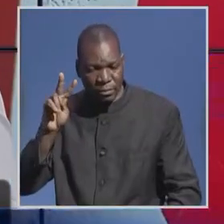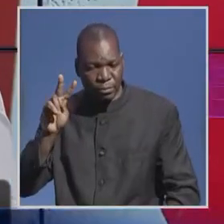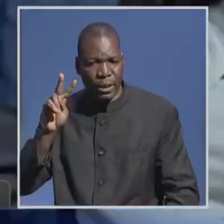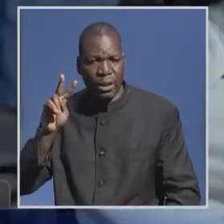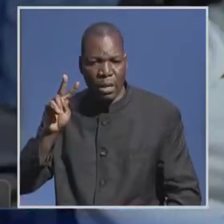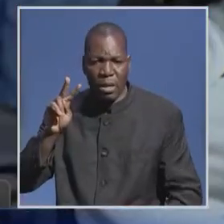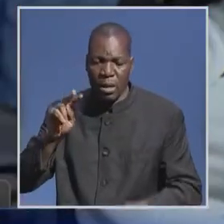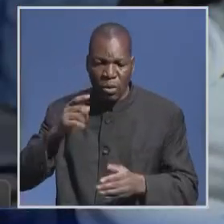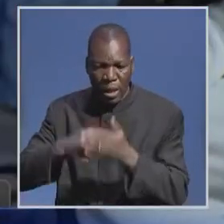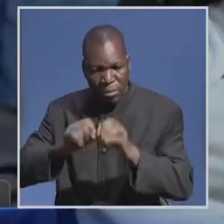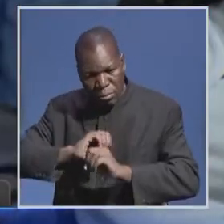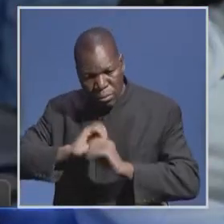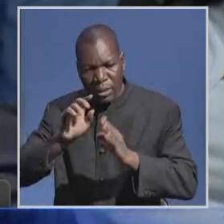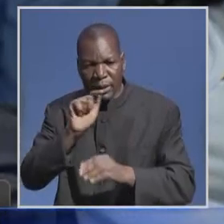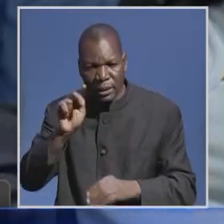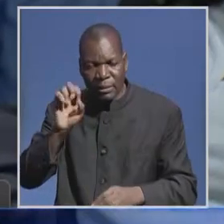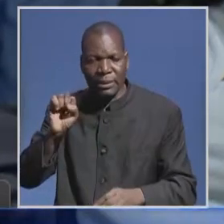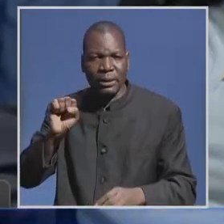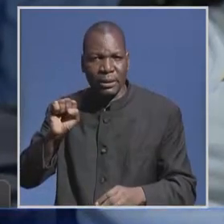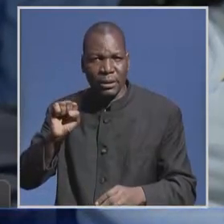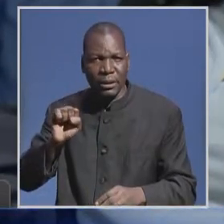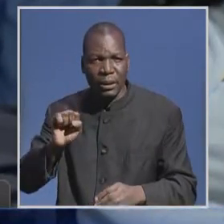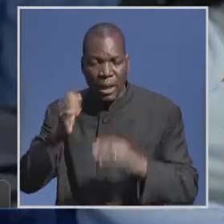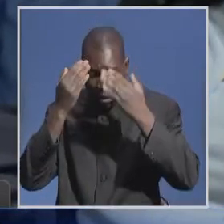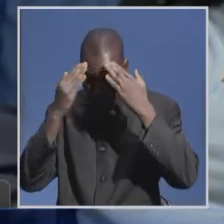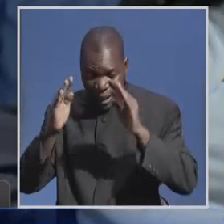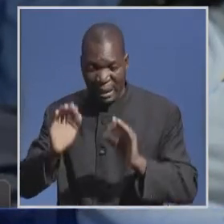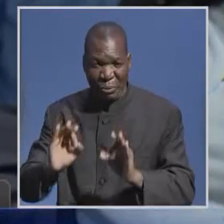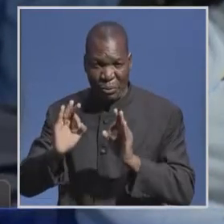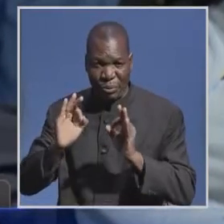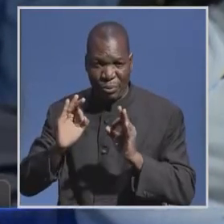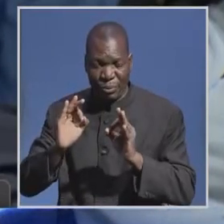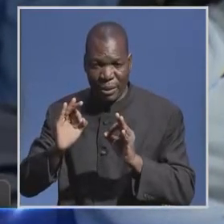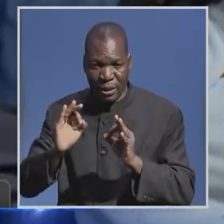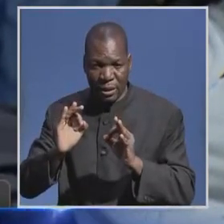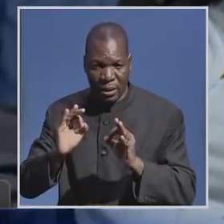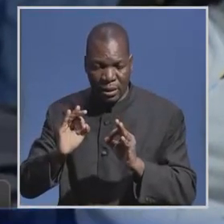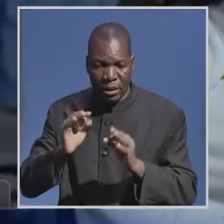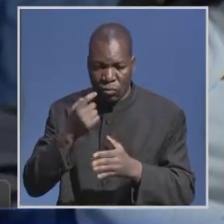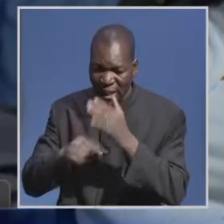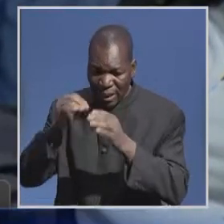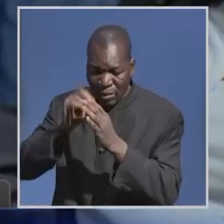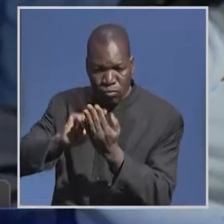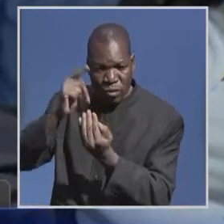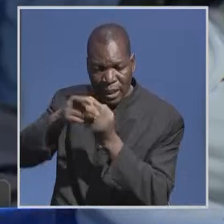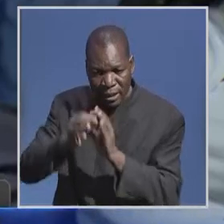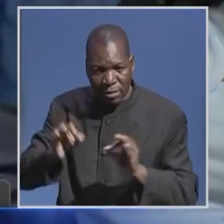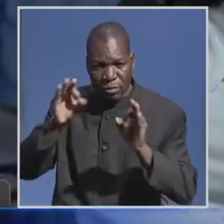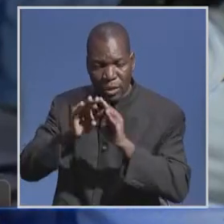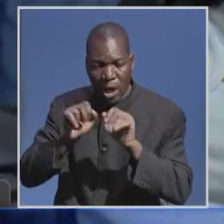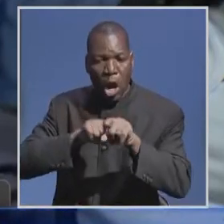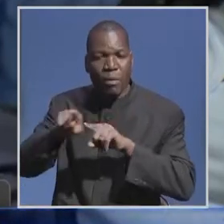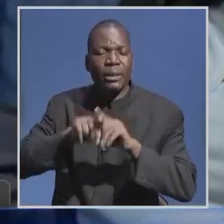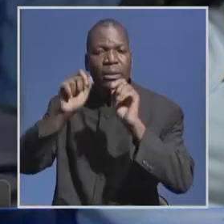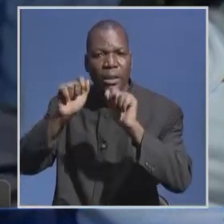content. As you are aware, ladies and gentlemen, quality content is key to withstand competition in the television